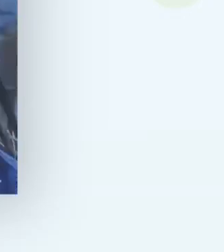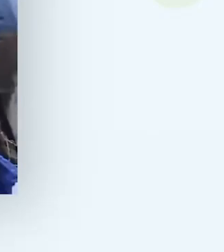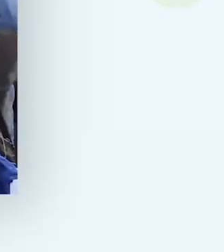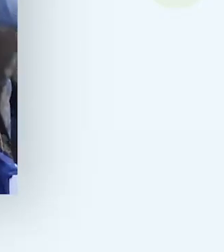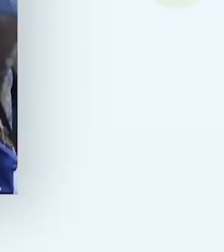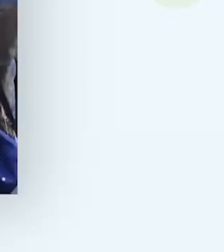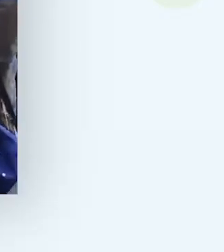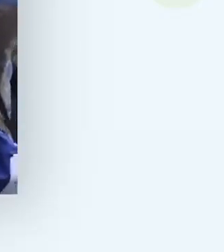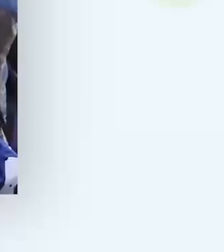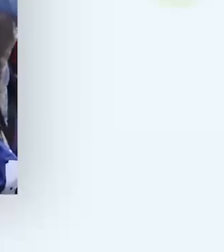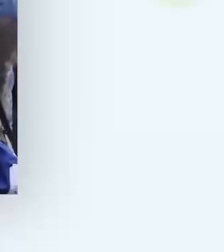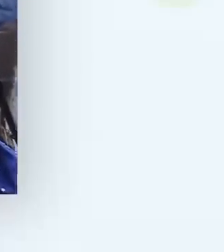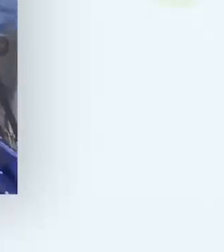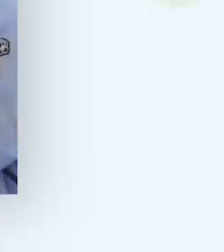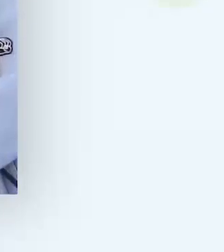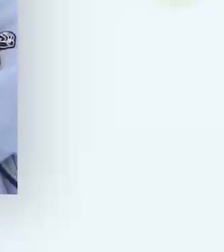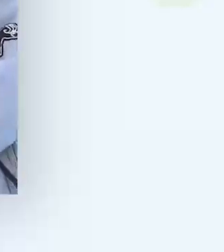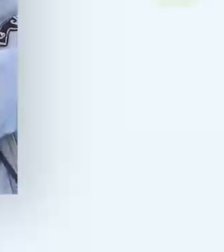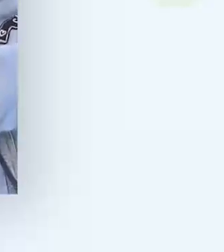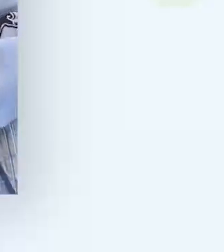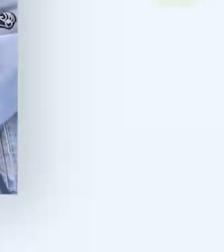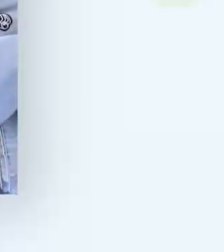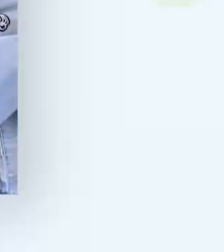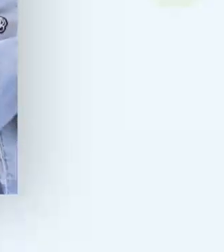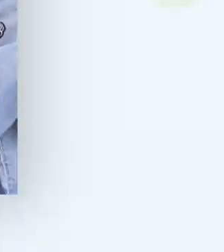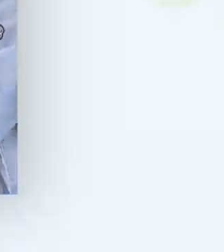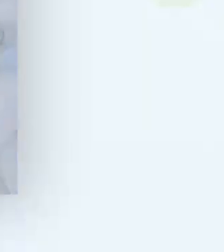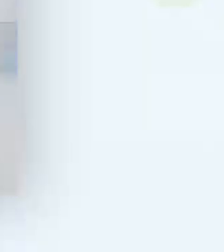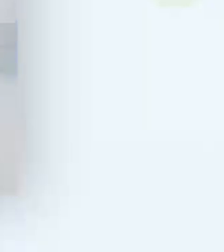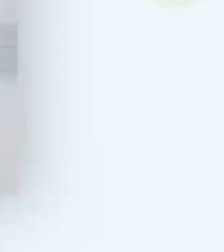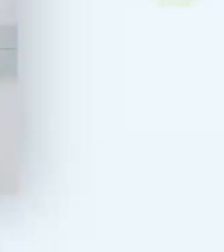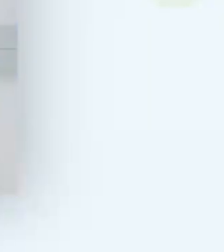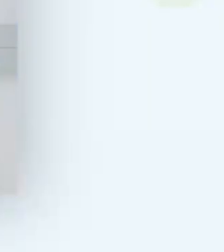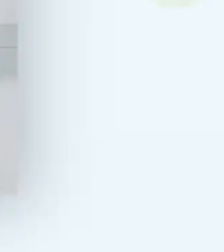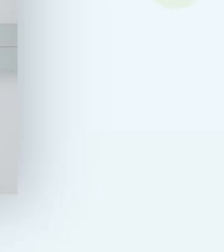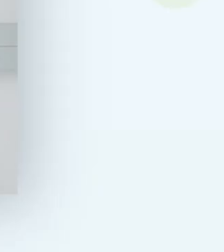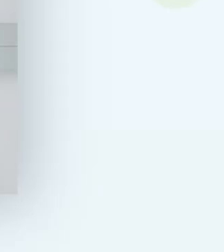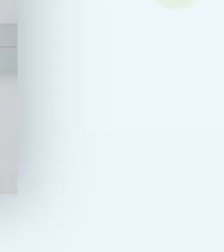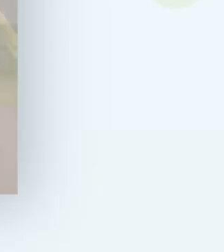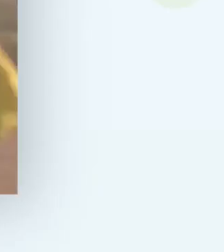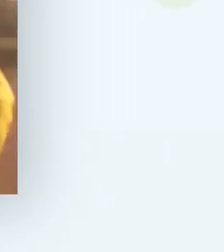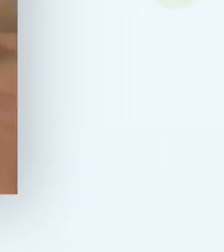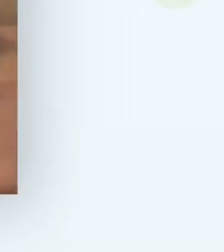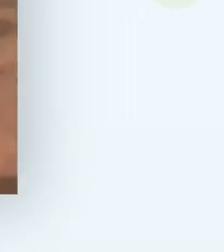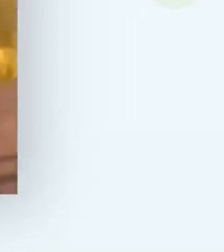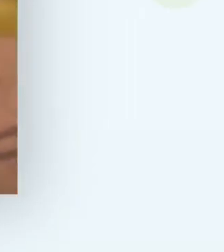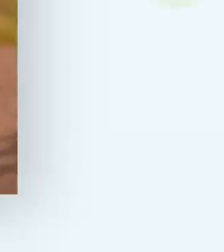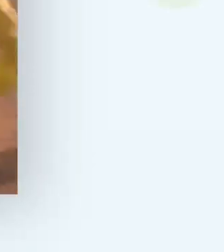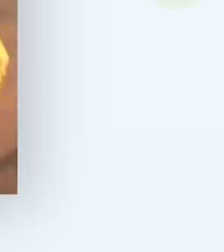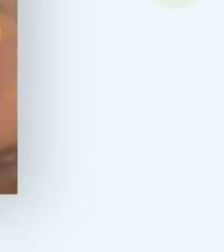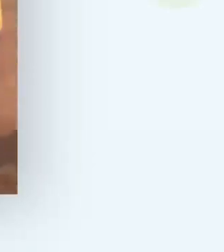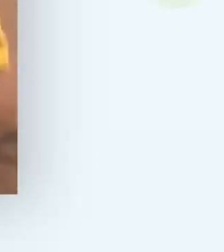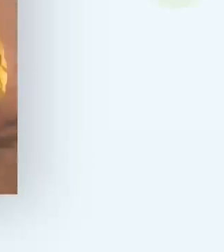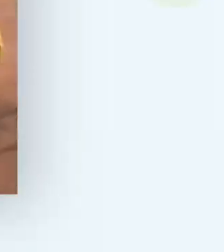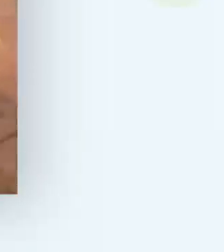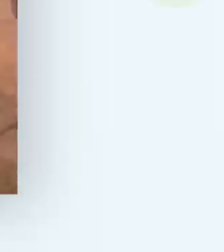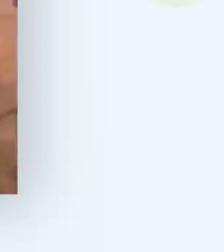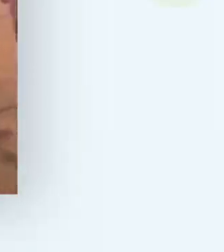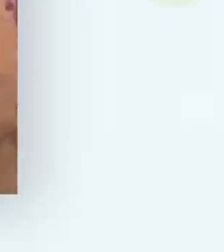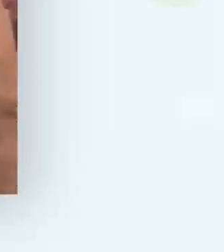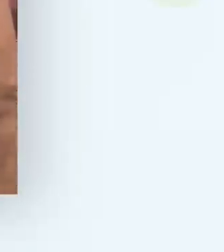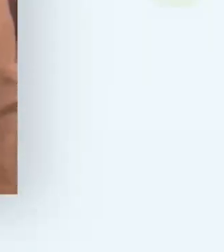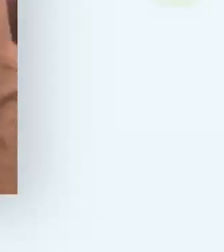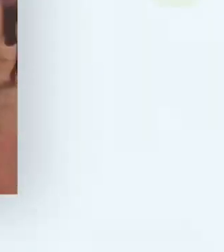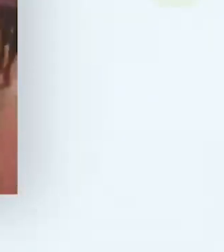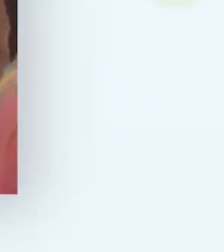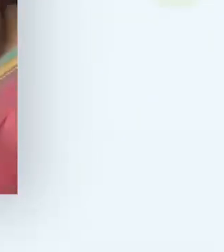on youth, stepping up our work with and for young people. In making the world safe for young people, we